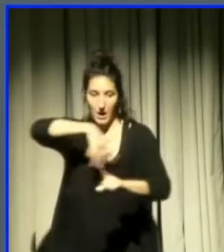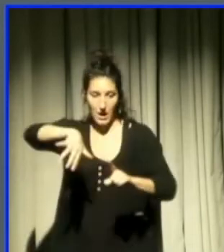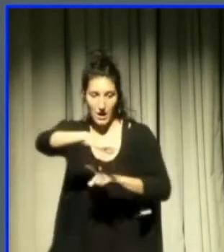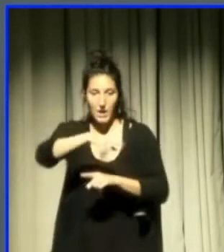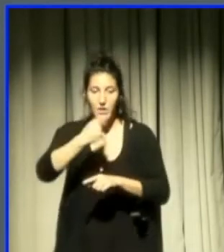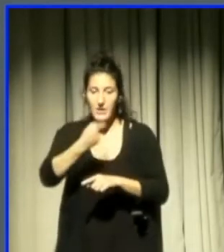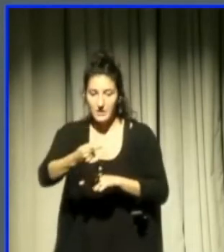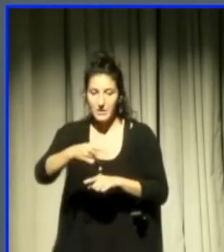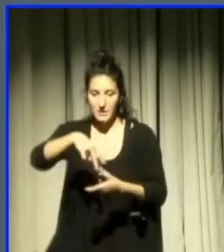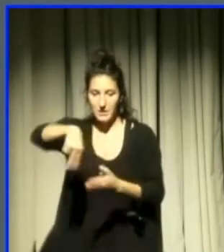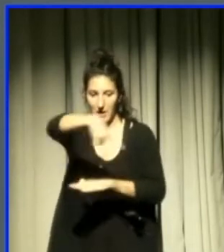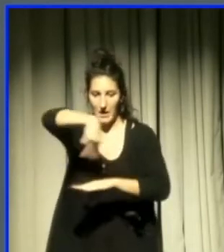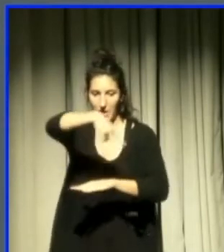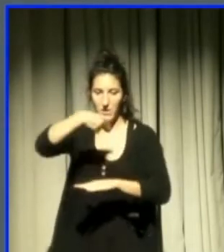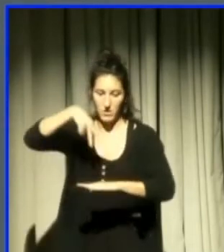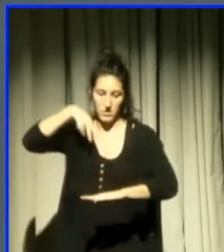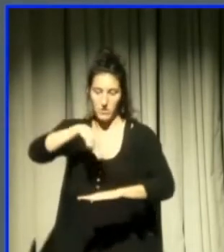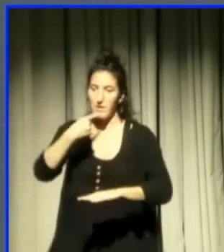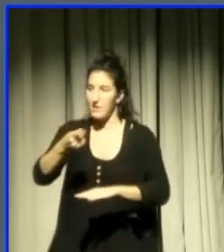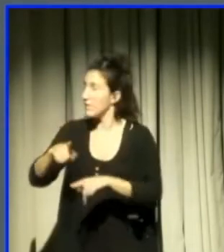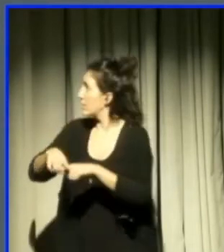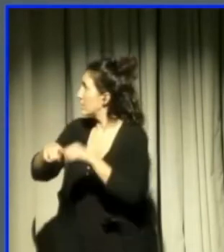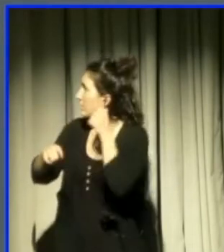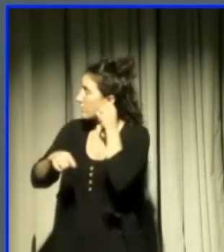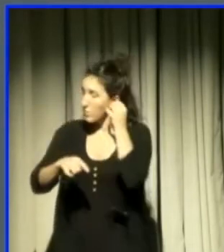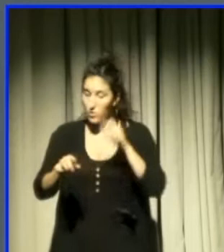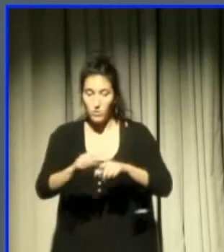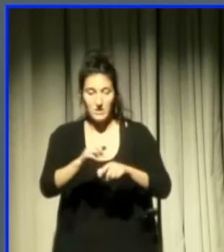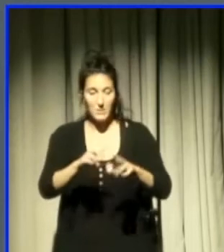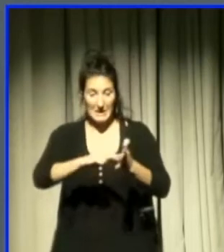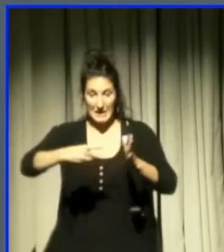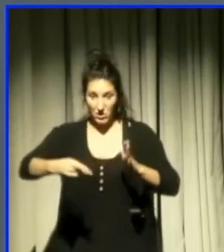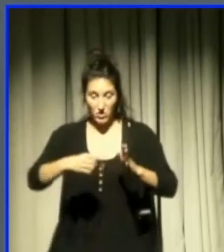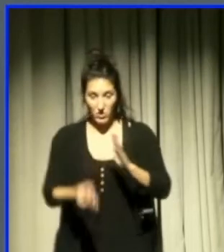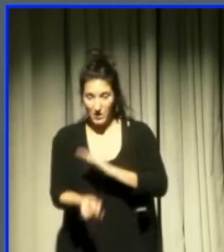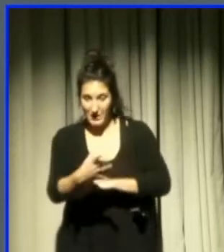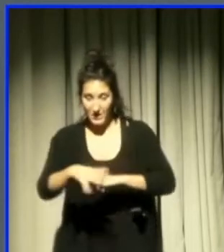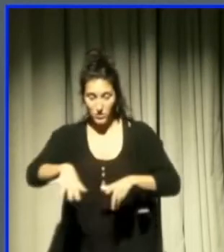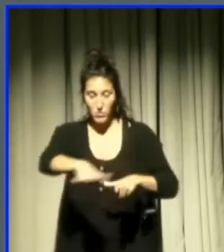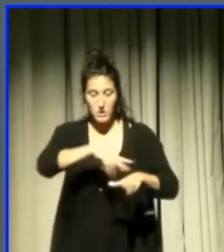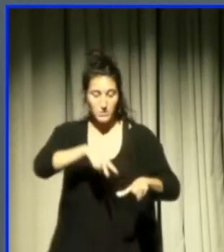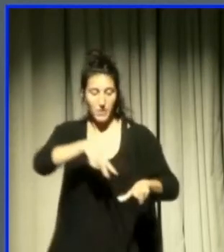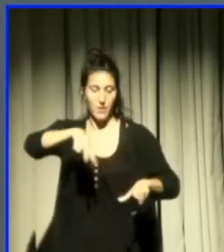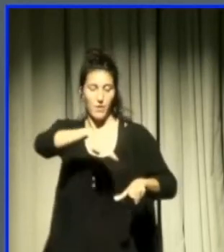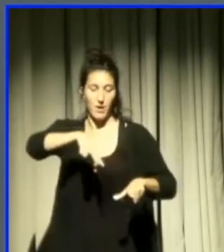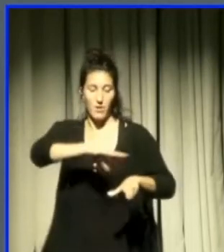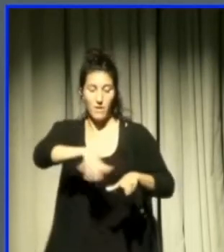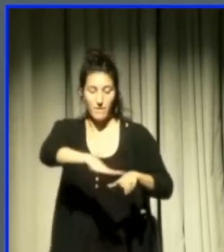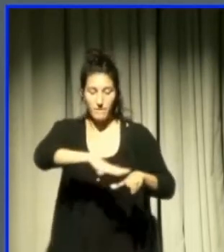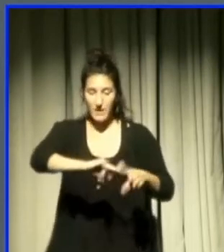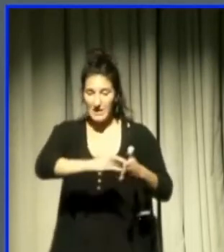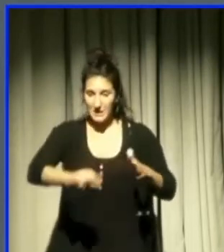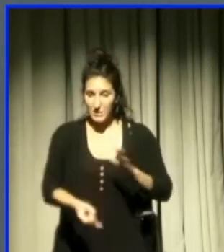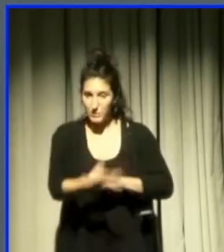strange geography created by technology airspace. It's the realm of coffee shops, bars, startup offices, and co-live